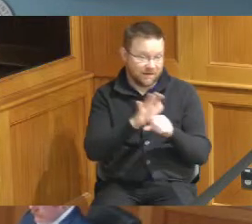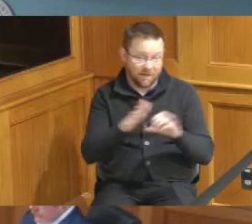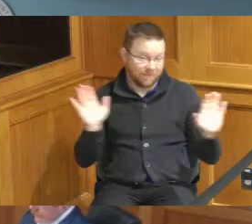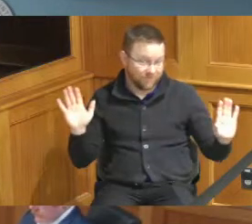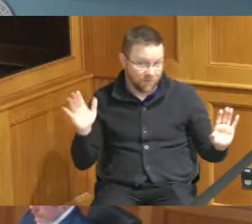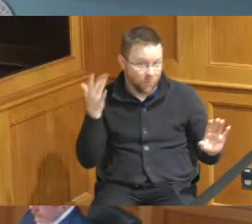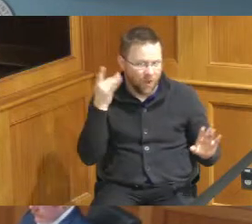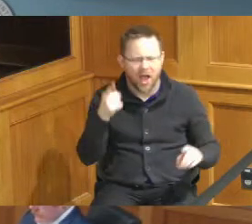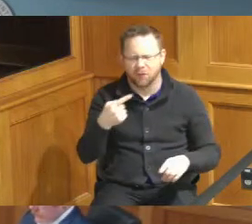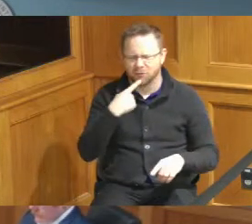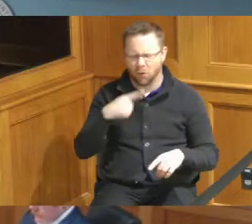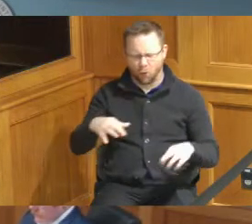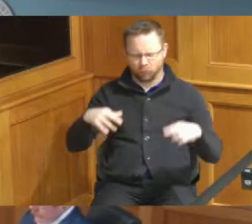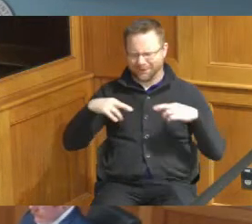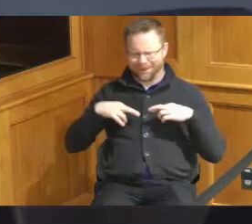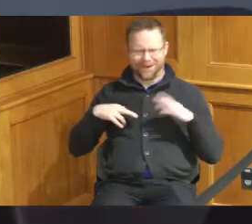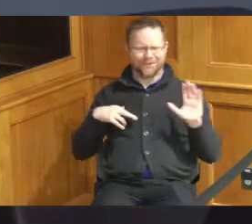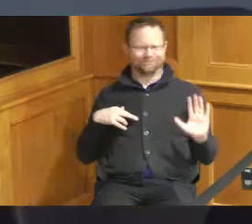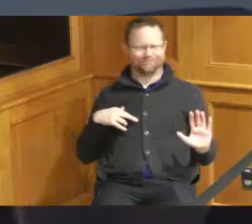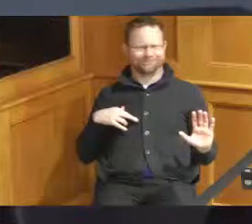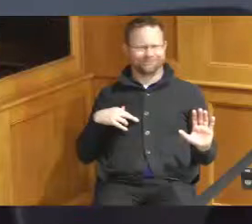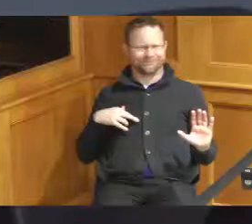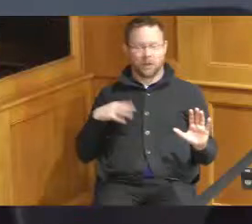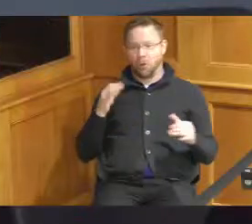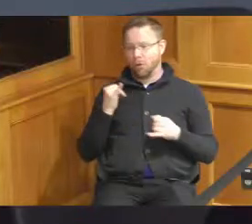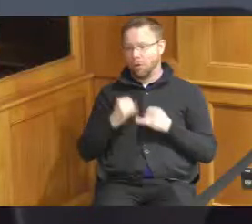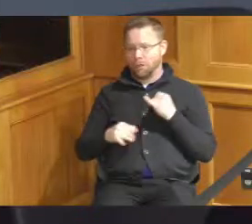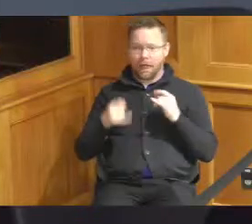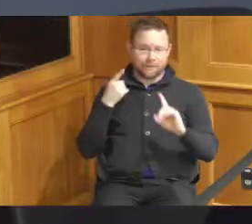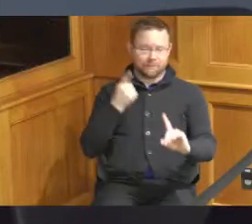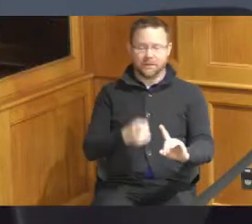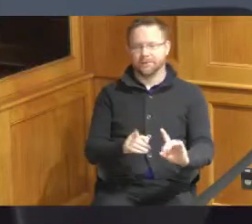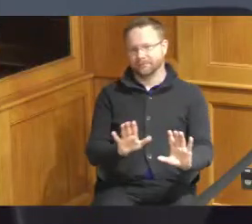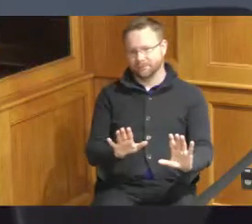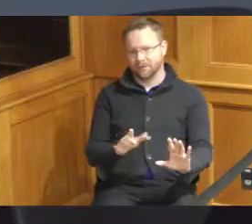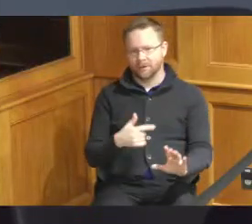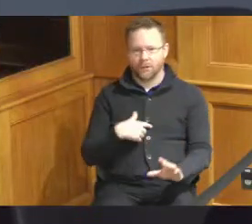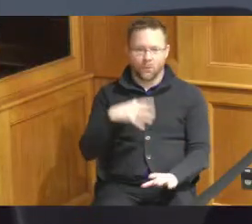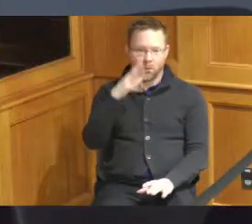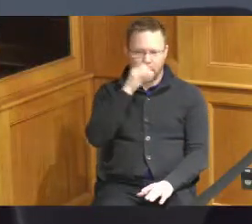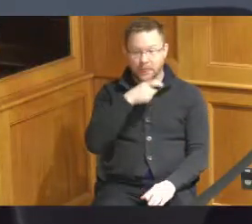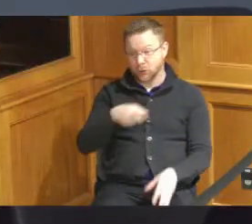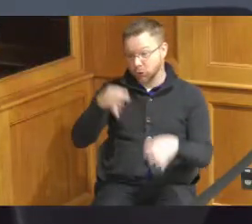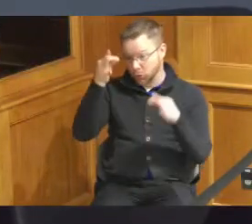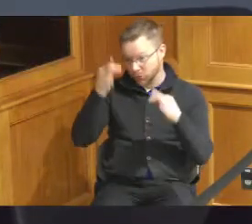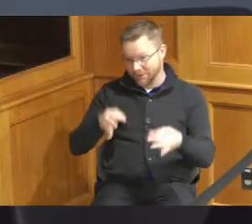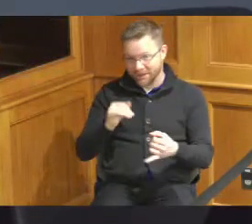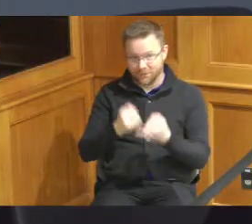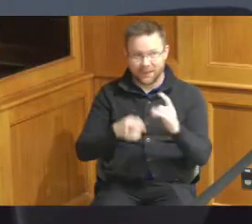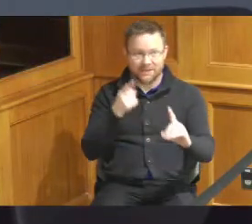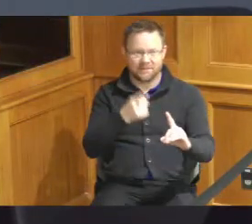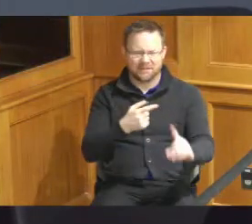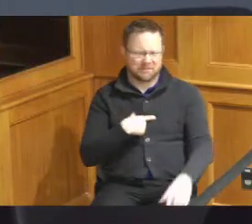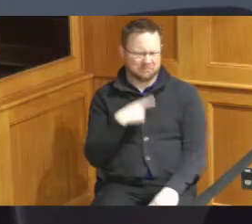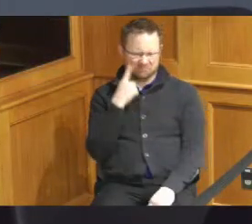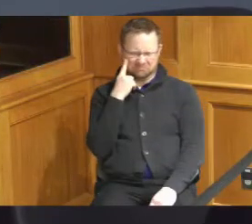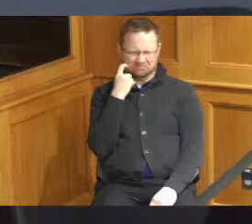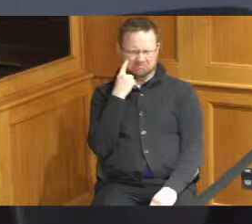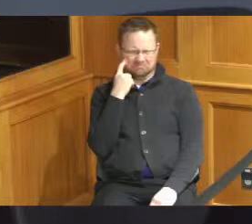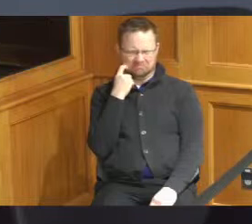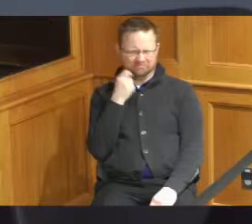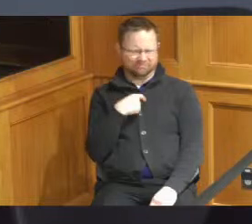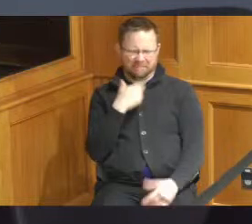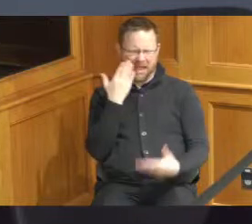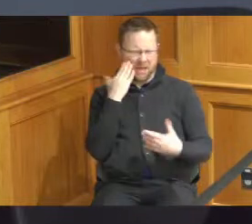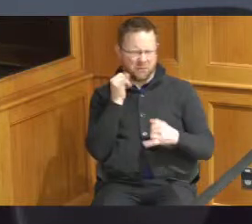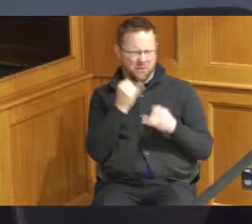As you say, you're retiring, you're retired, this is your last mission. I guess you decided it was your last mission, but I don't know if it's your